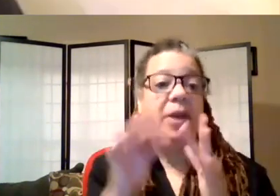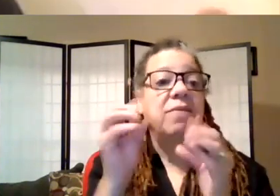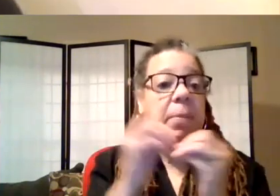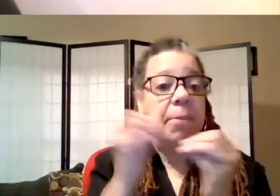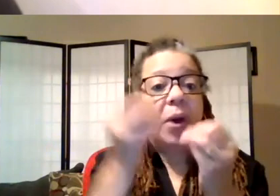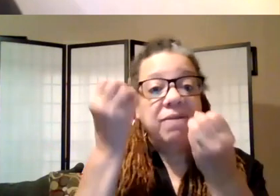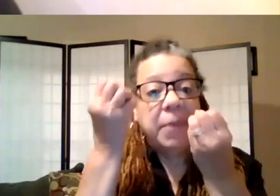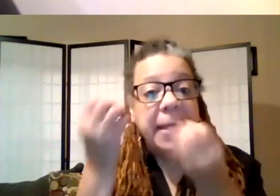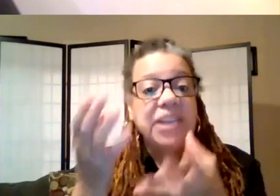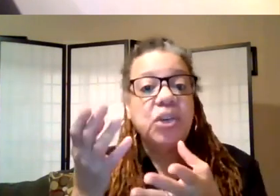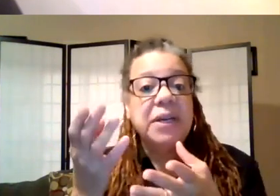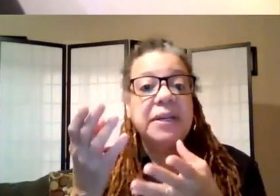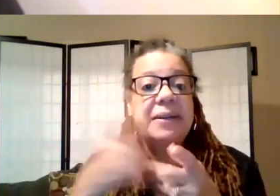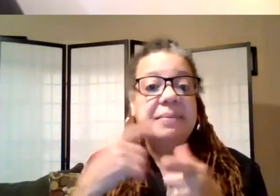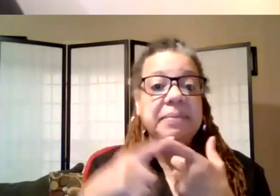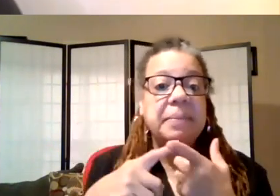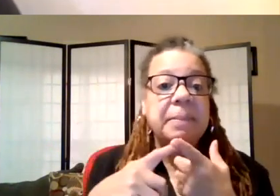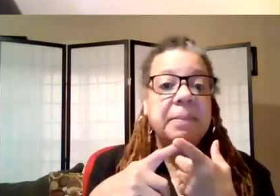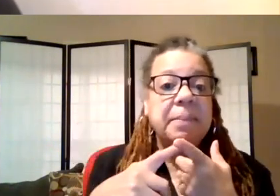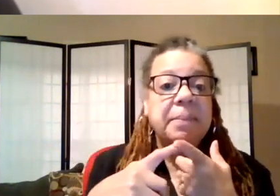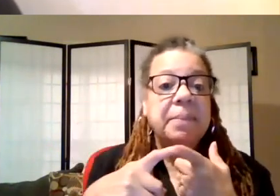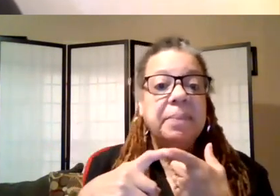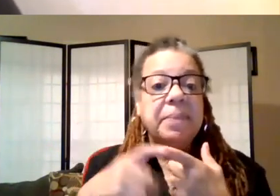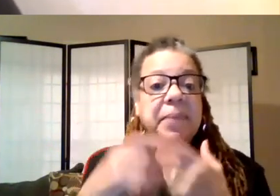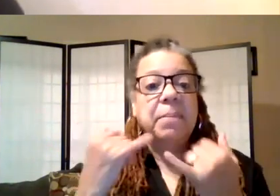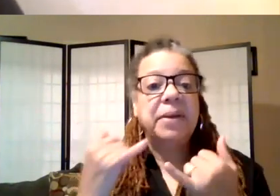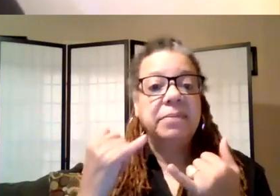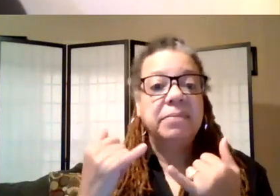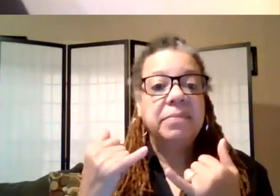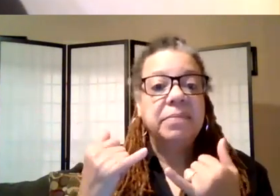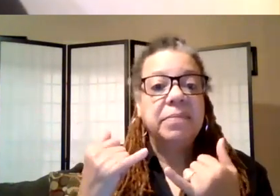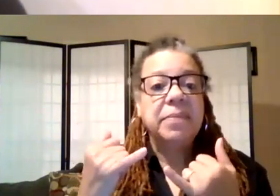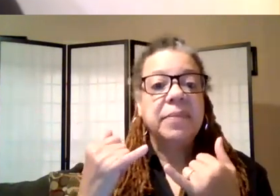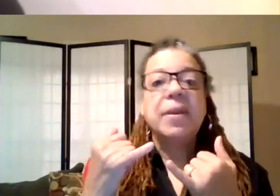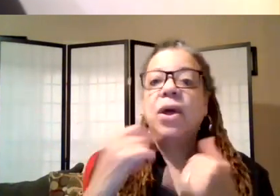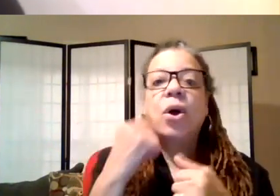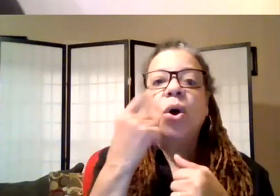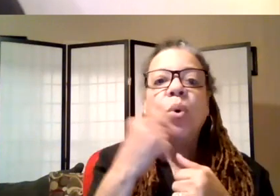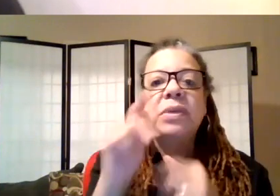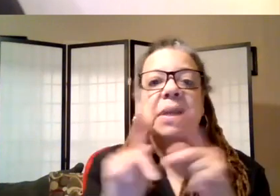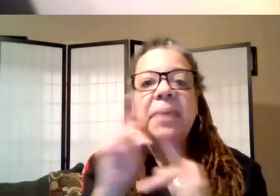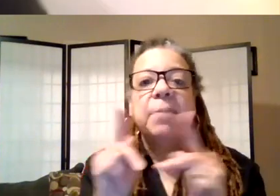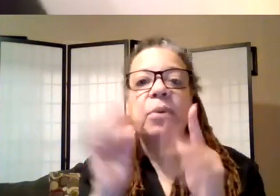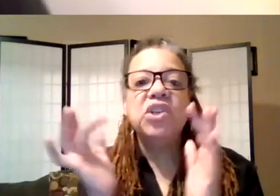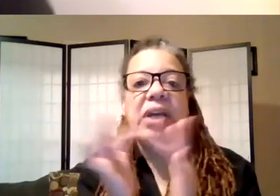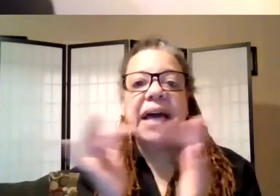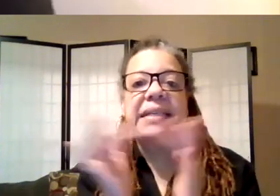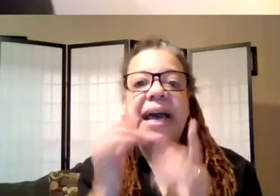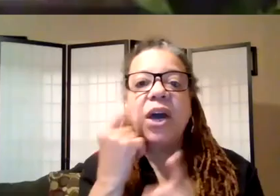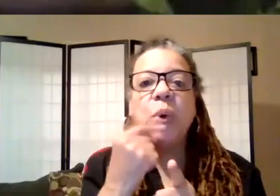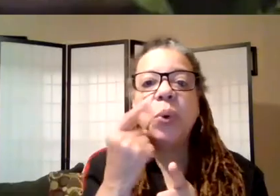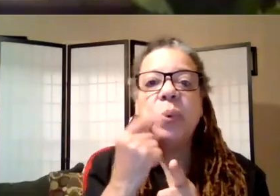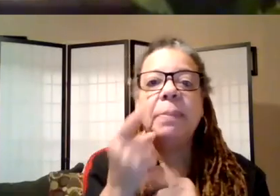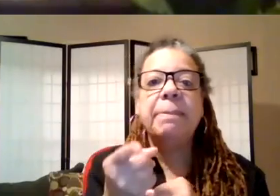and more questions answered. Gretchen or Oscar, who should people reach out to if they want? Go ahead.